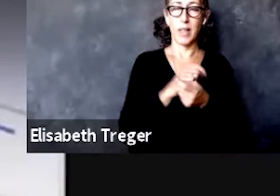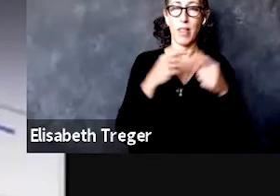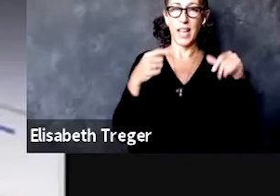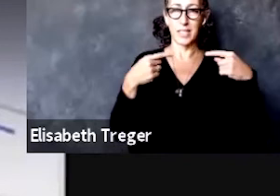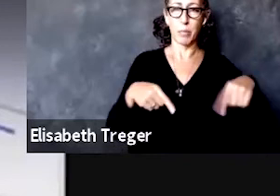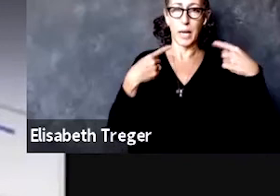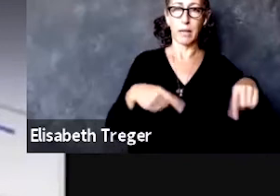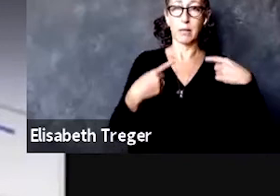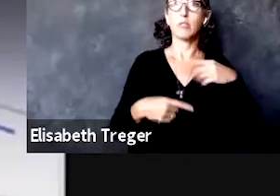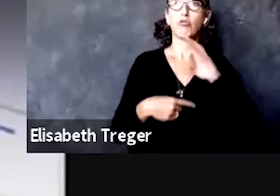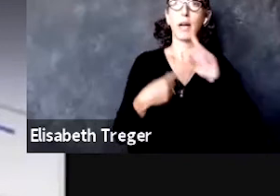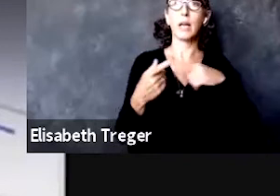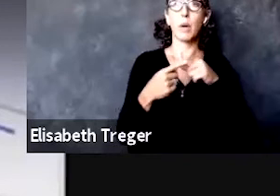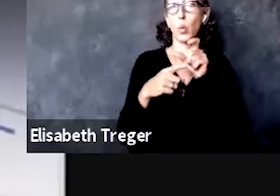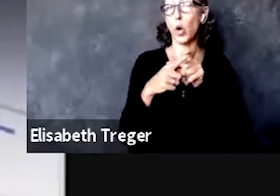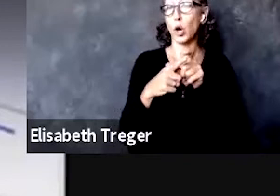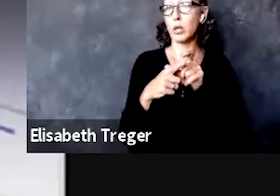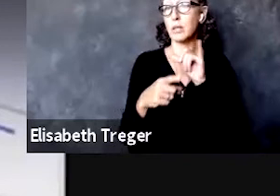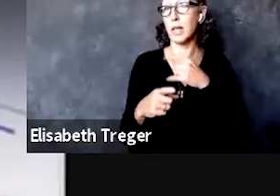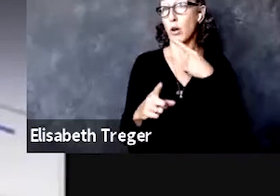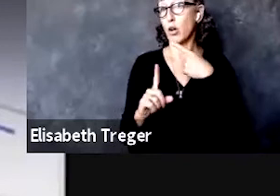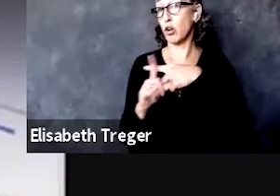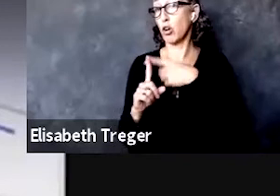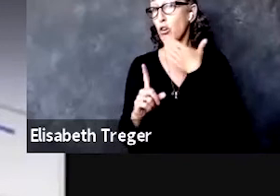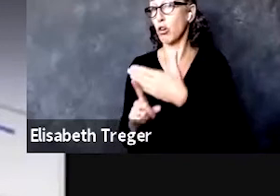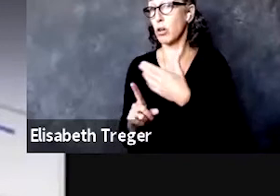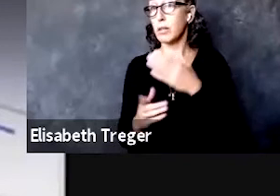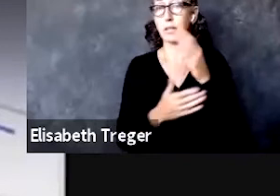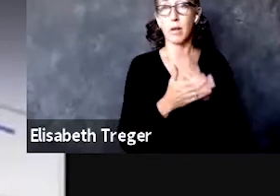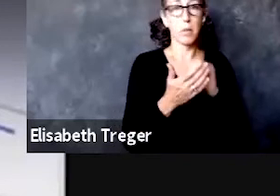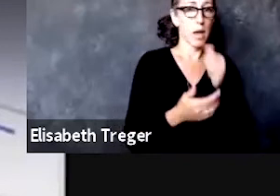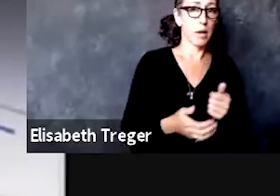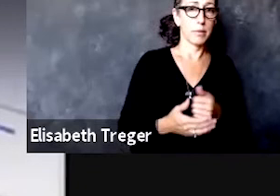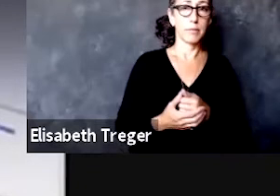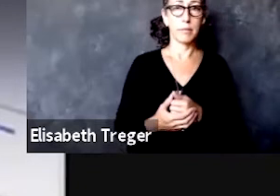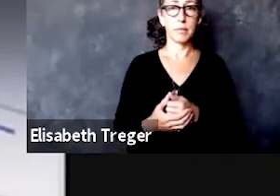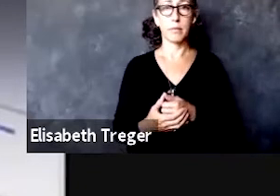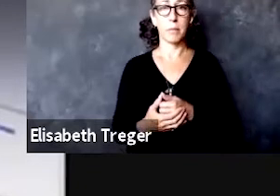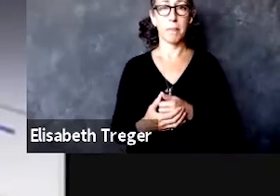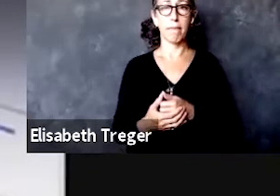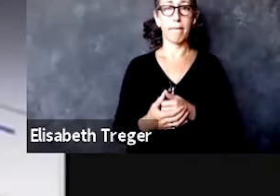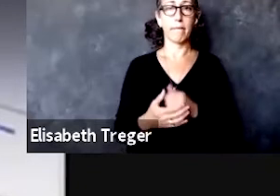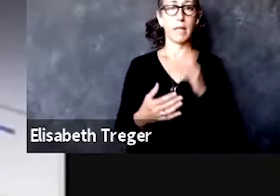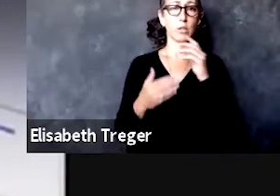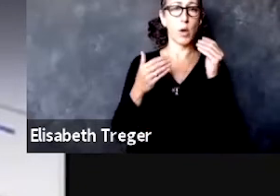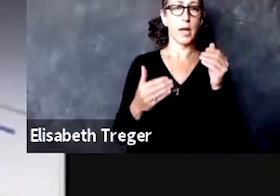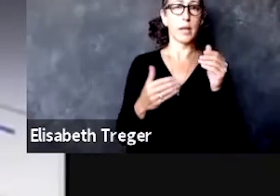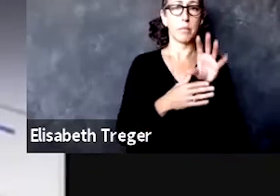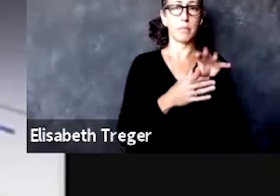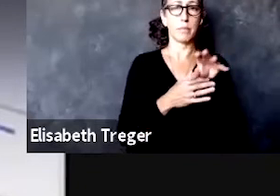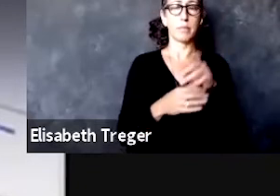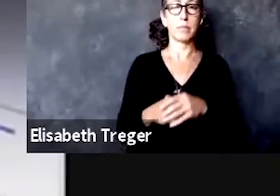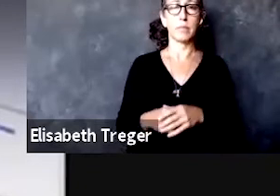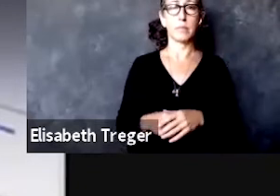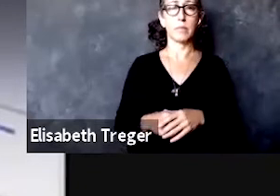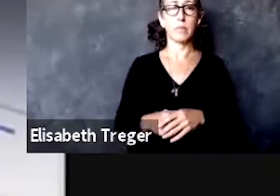work and maybe different words that work. And by the way, sometimes we could spend some time and do this with the arts. I'd love to do that. But let's go ahead and play the video. Listen mostly to the